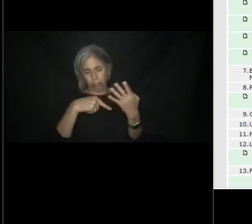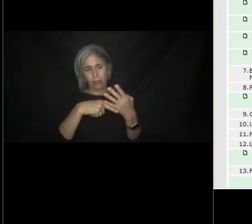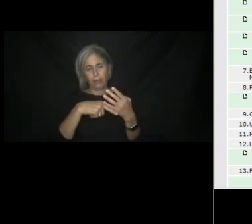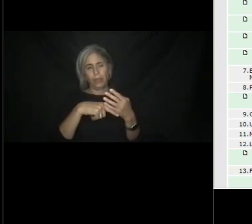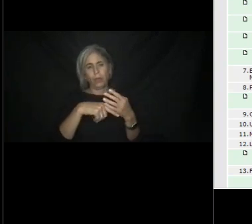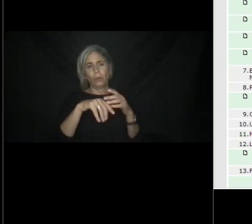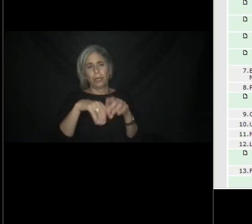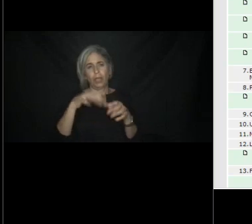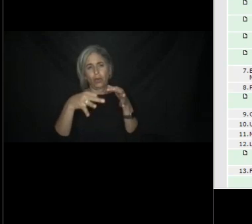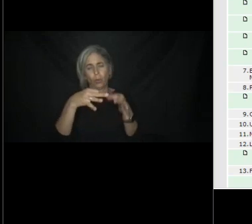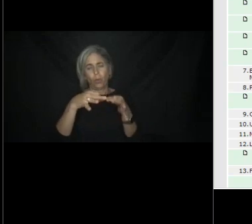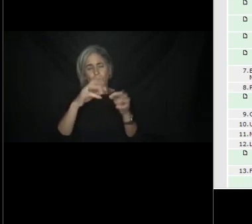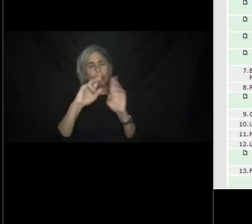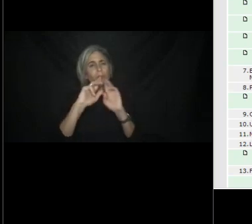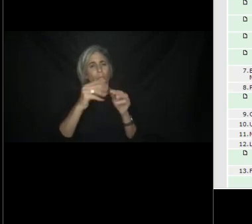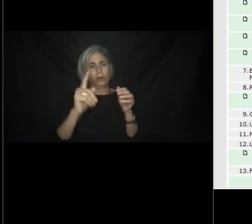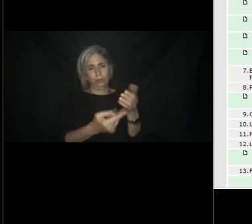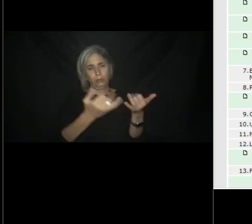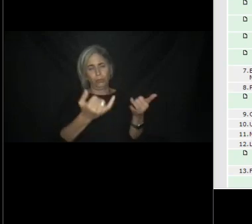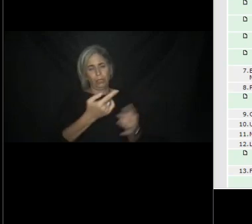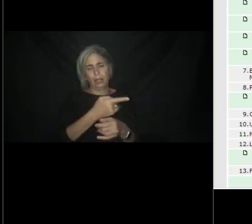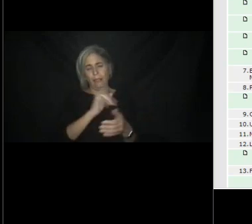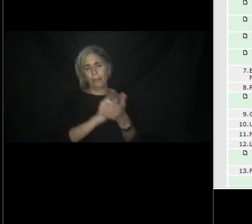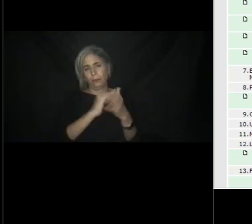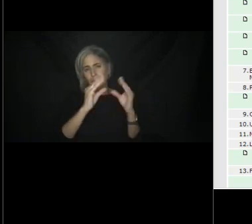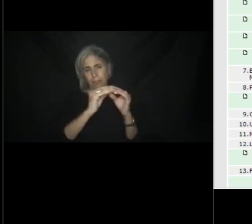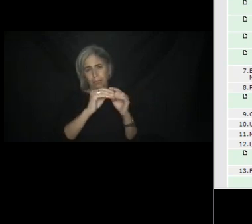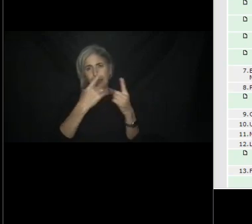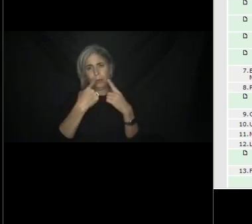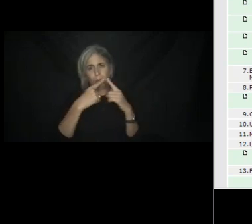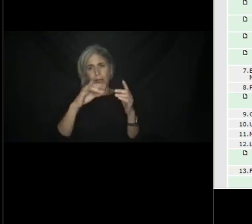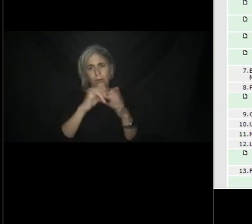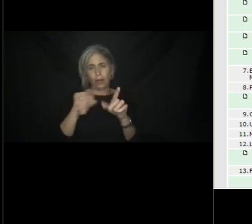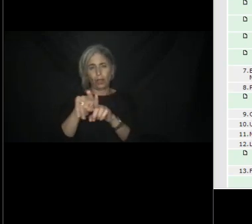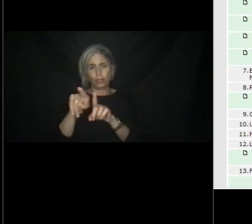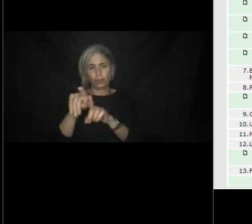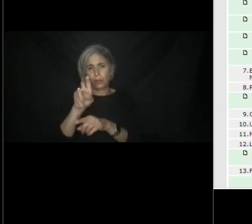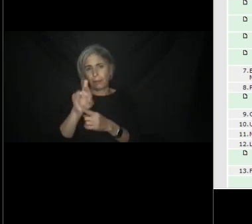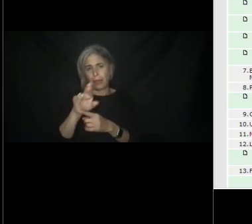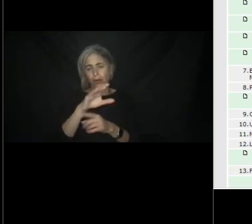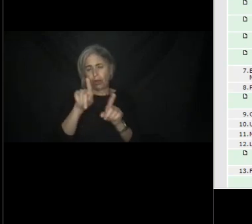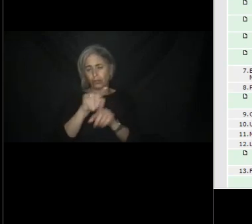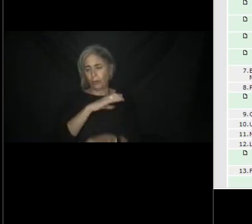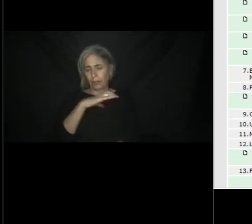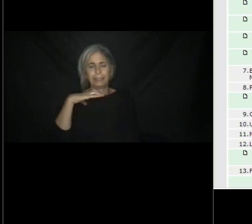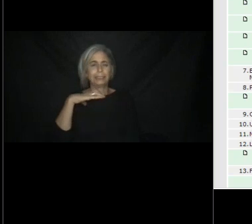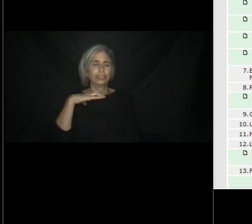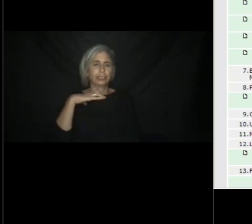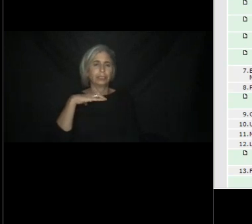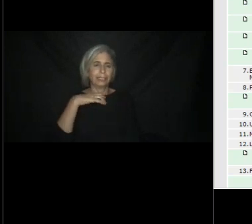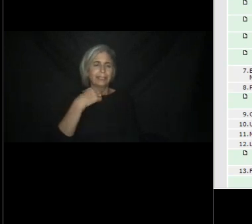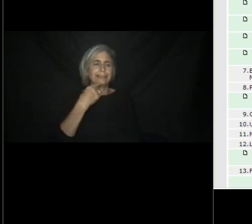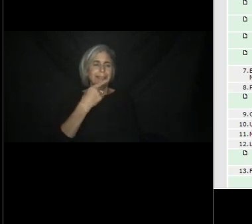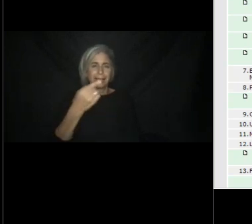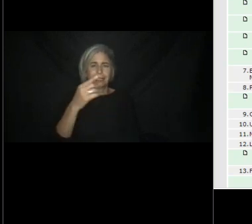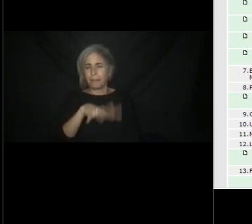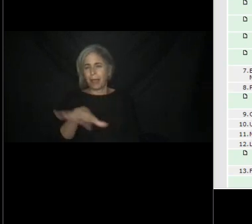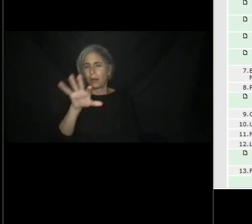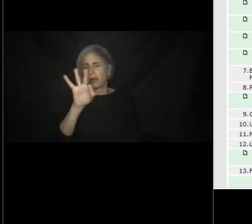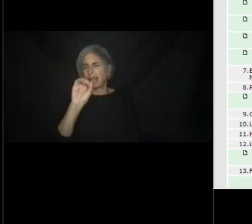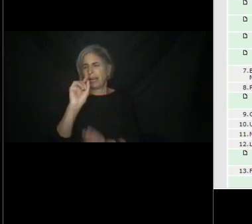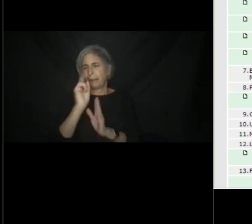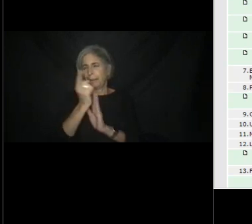present in those proceedings, so they announced that they're there, as well as the mayor and the commission. It does say approximately 90